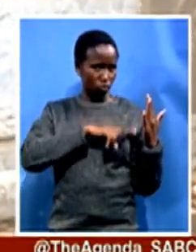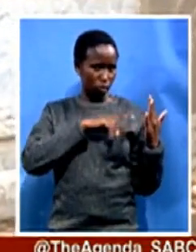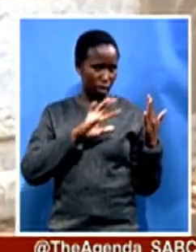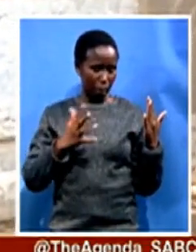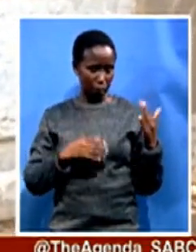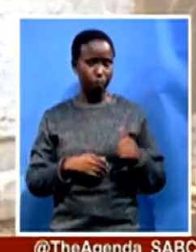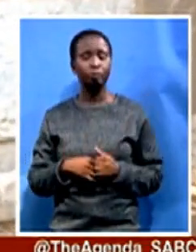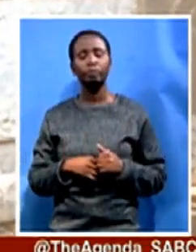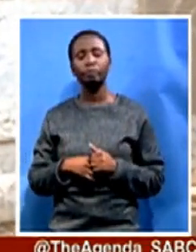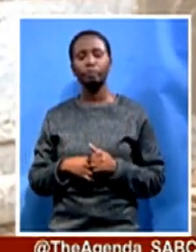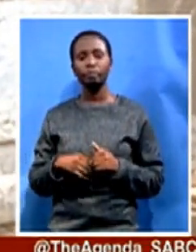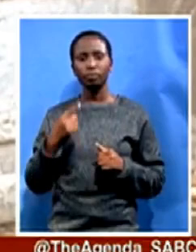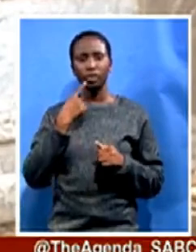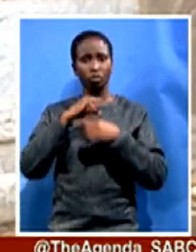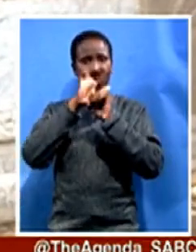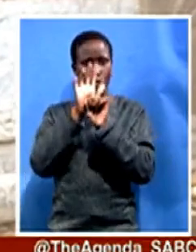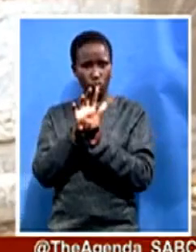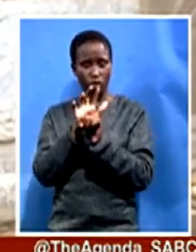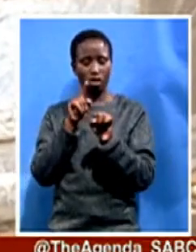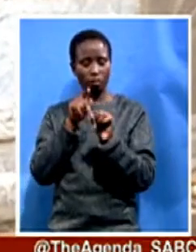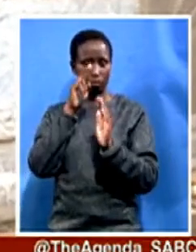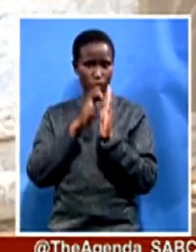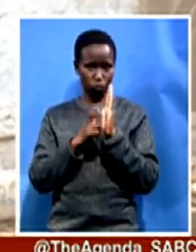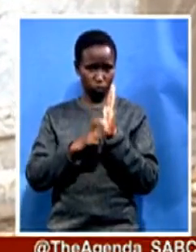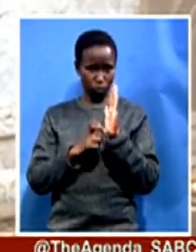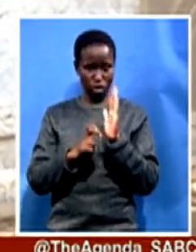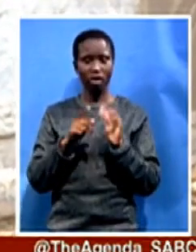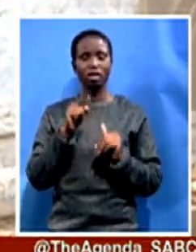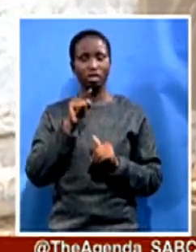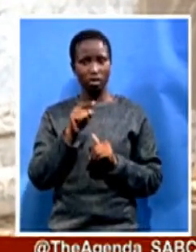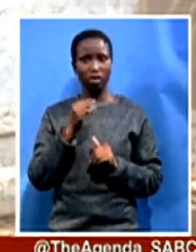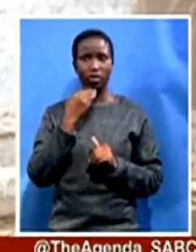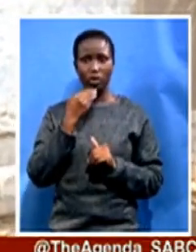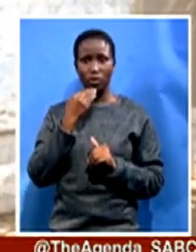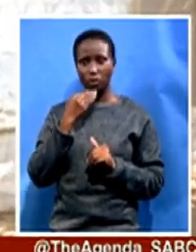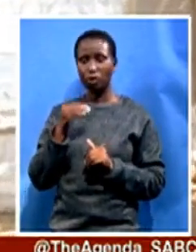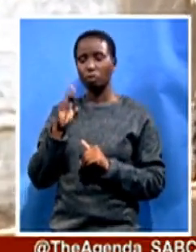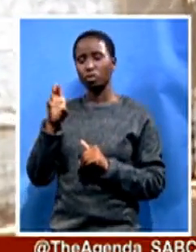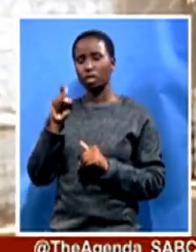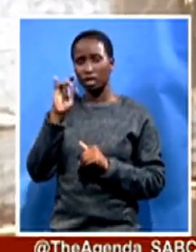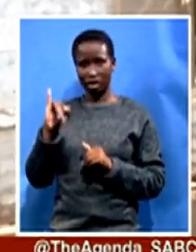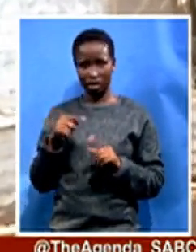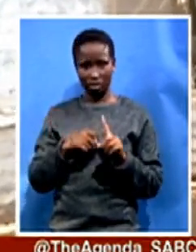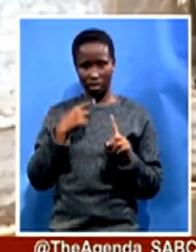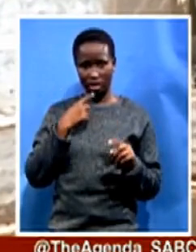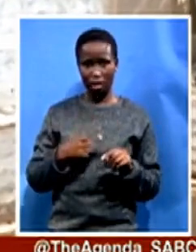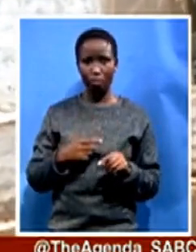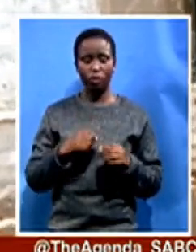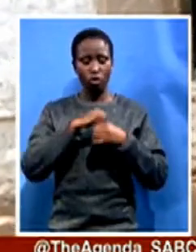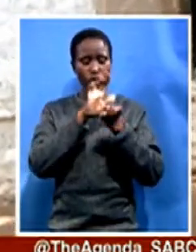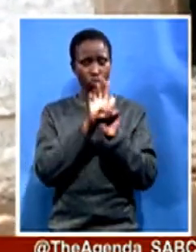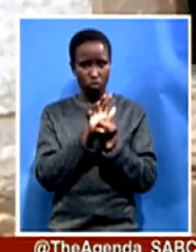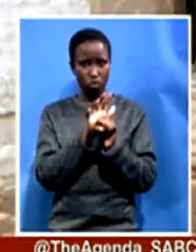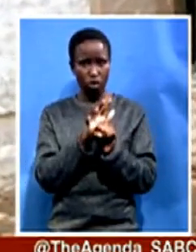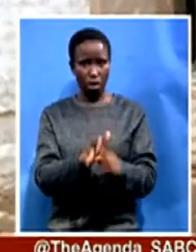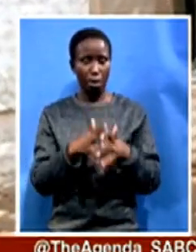protocols, the Prince was basically said that, regrettably, the COVID-19 pandemic remains with us. A request must